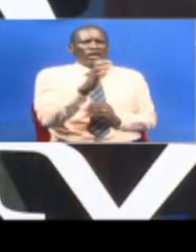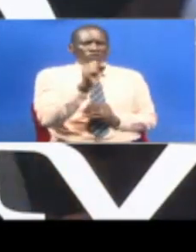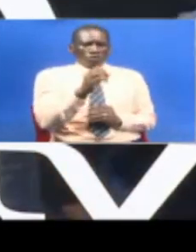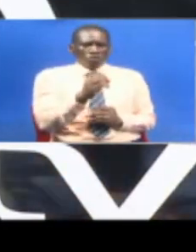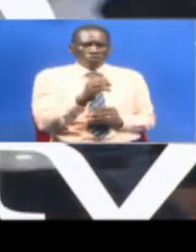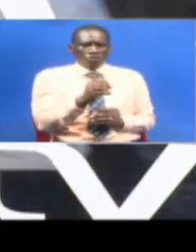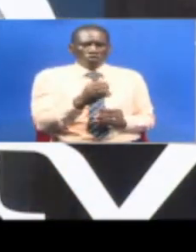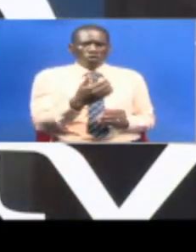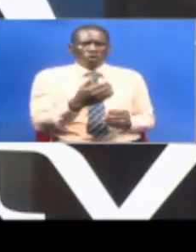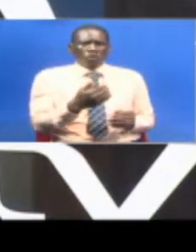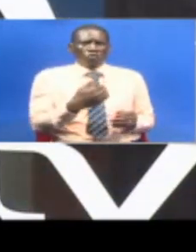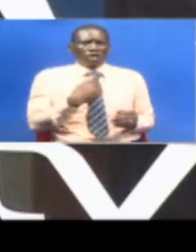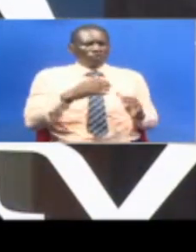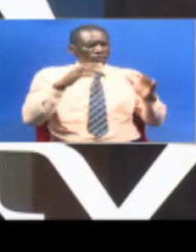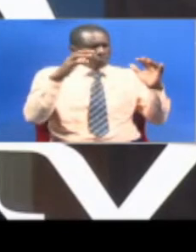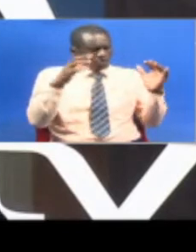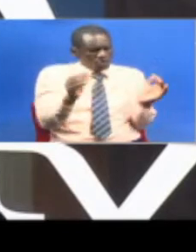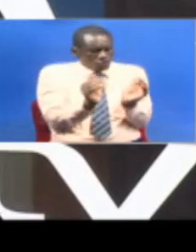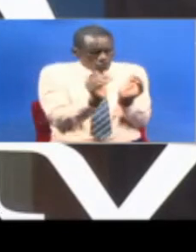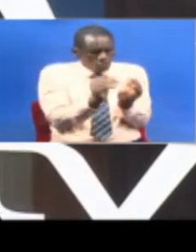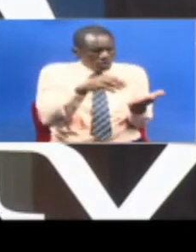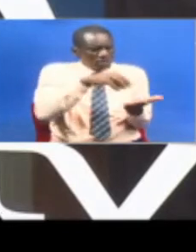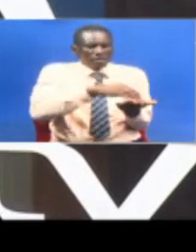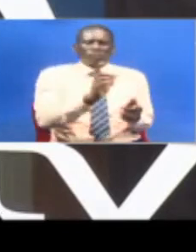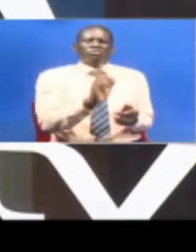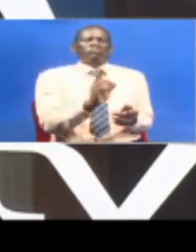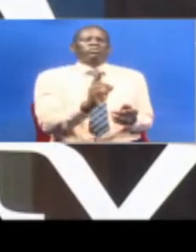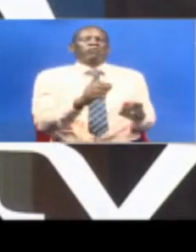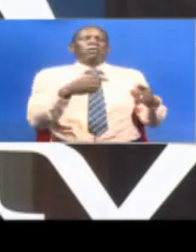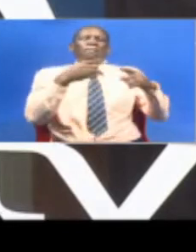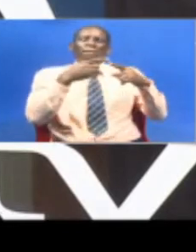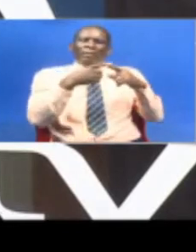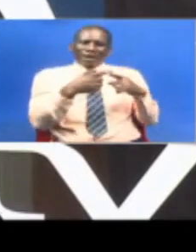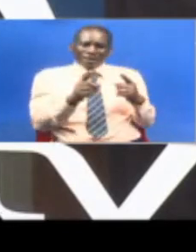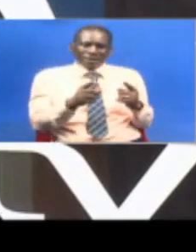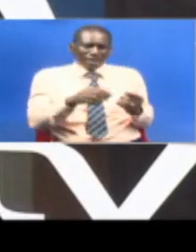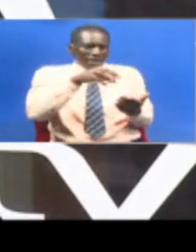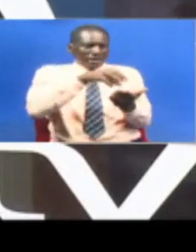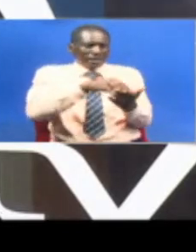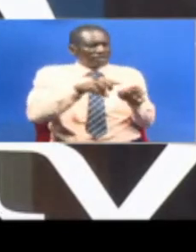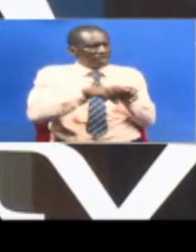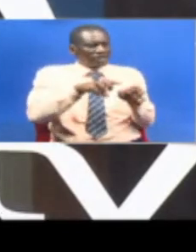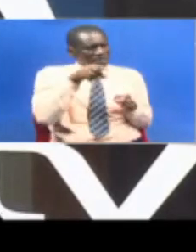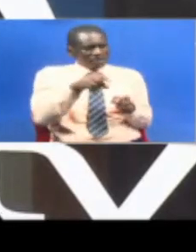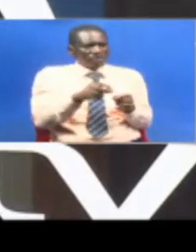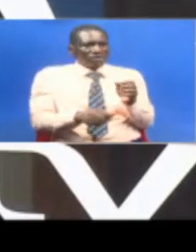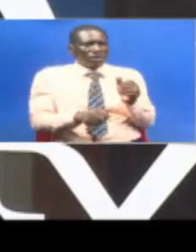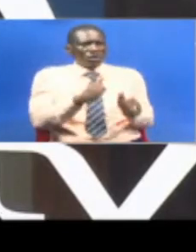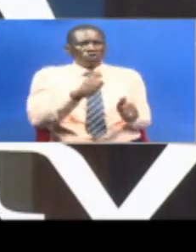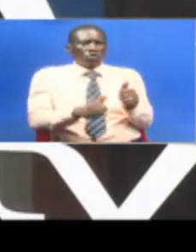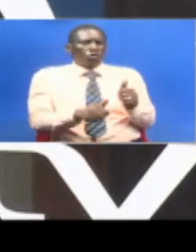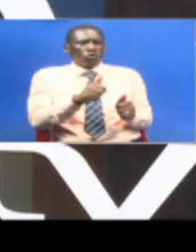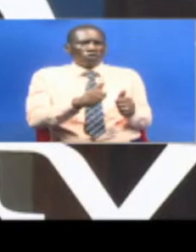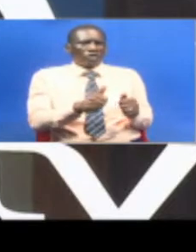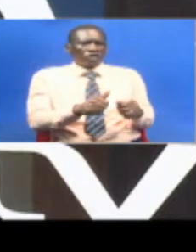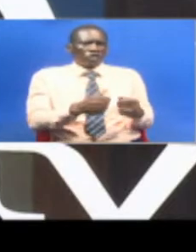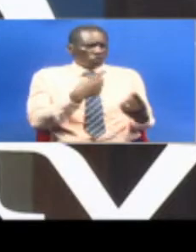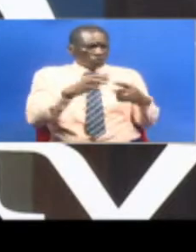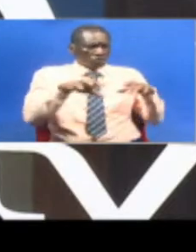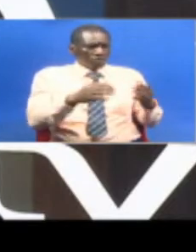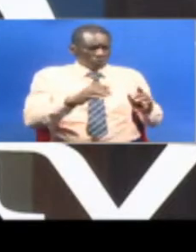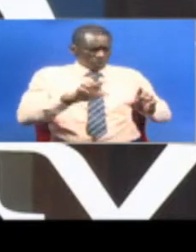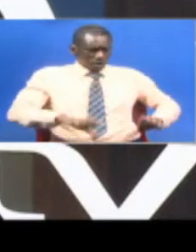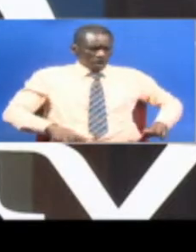are not big or small cases. However, a case like this one that touches on lives of